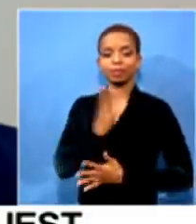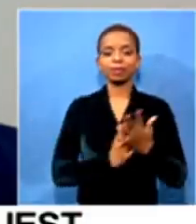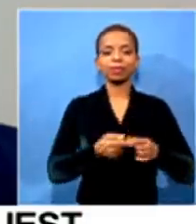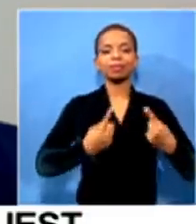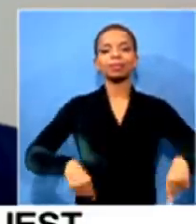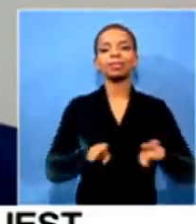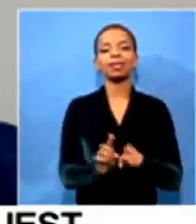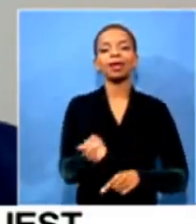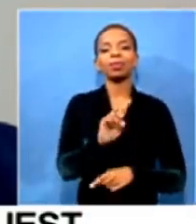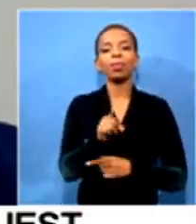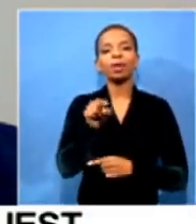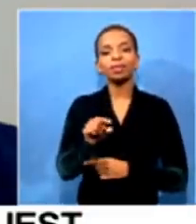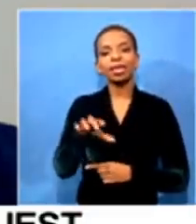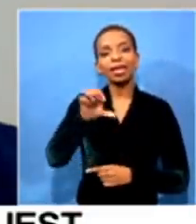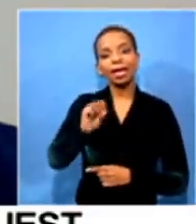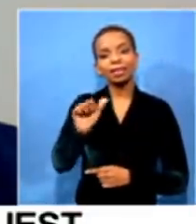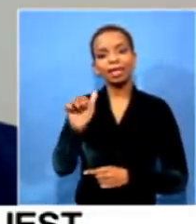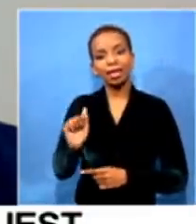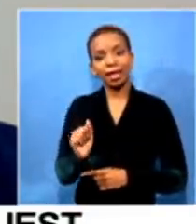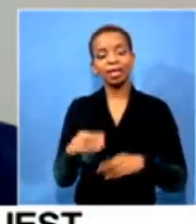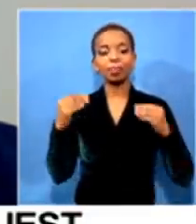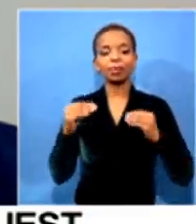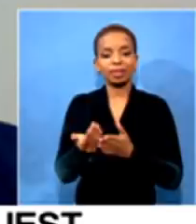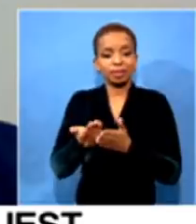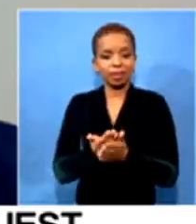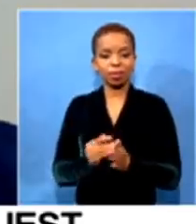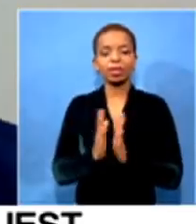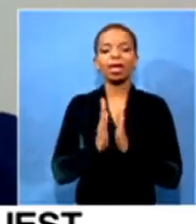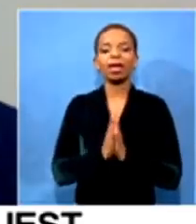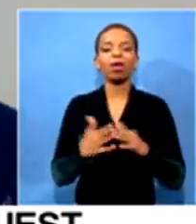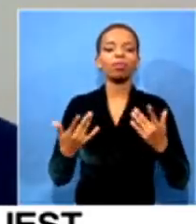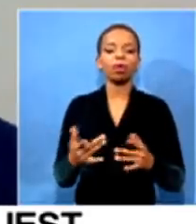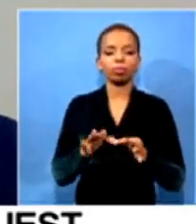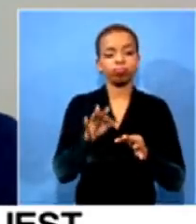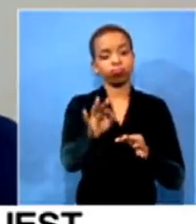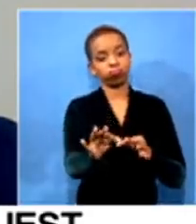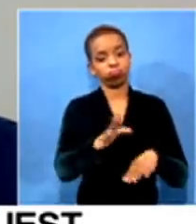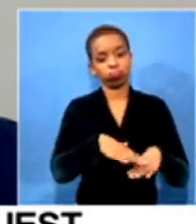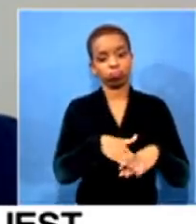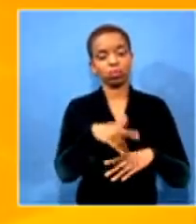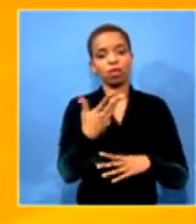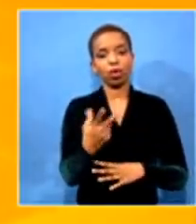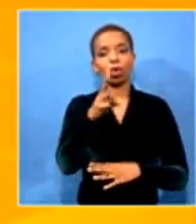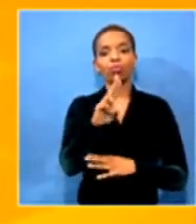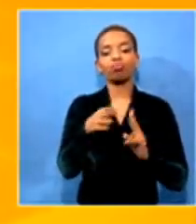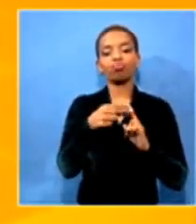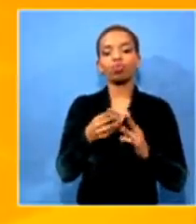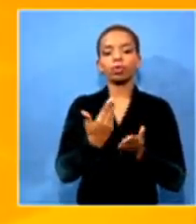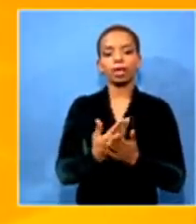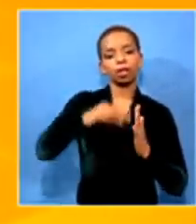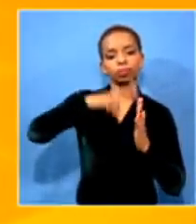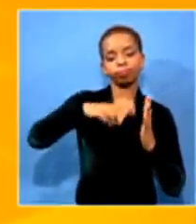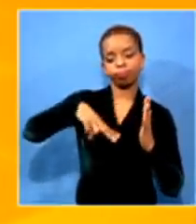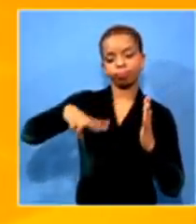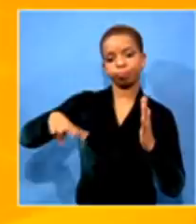business rescue practitioners requesting yet another postponement, this time so that the unions can study the plan that they've put